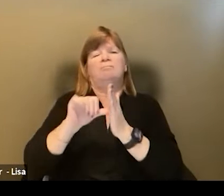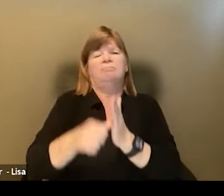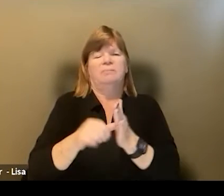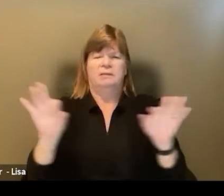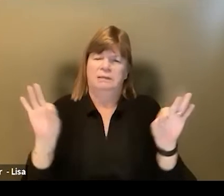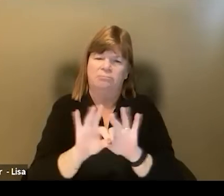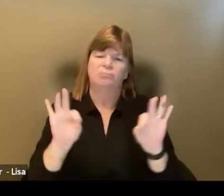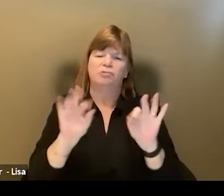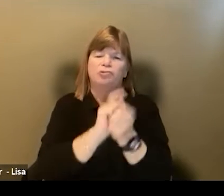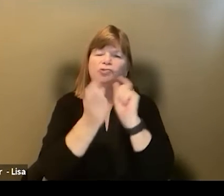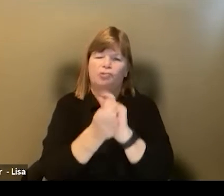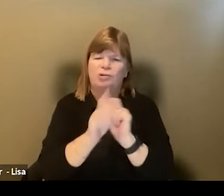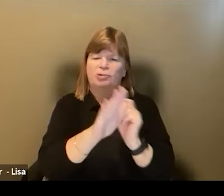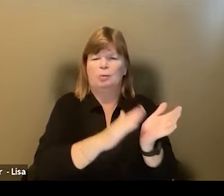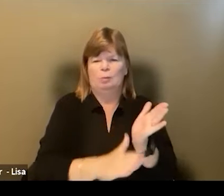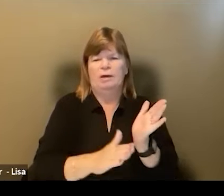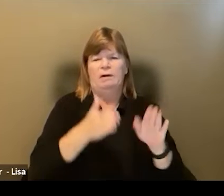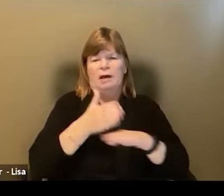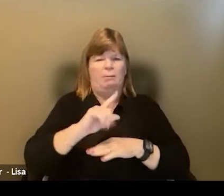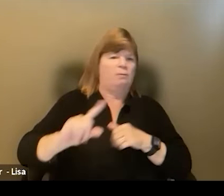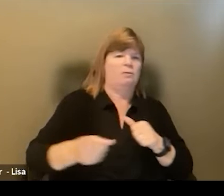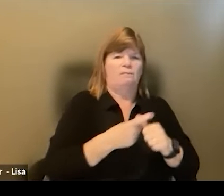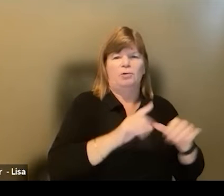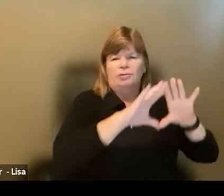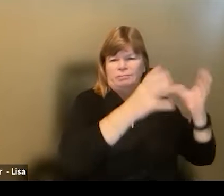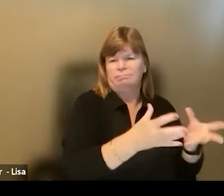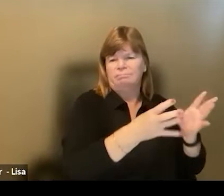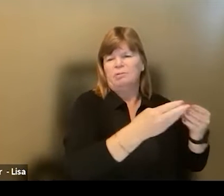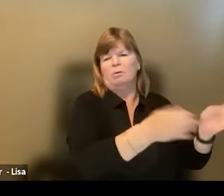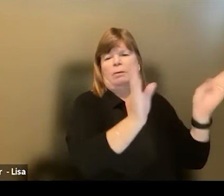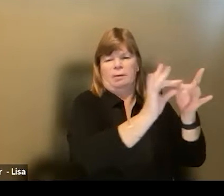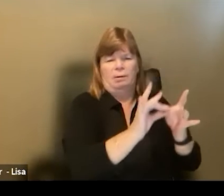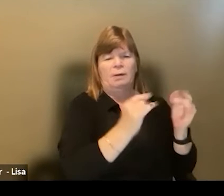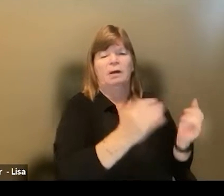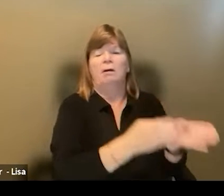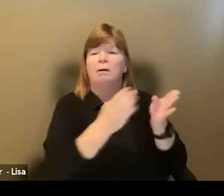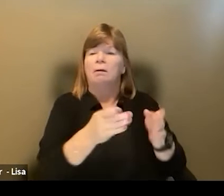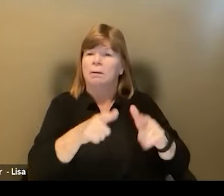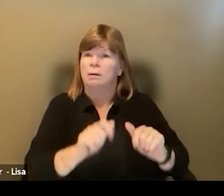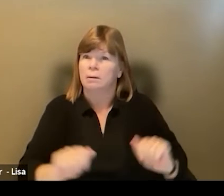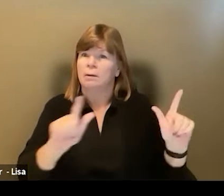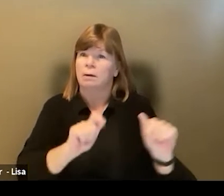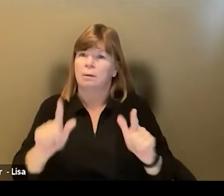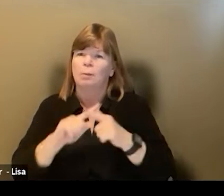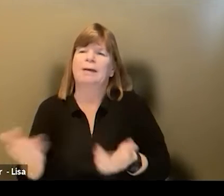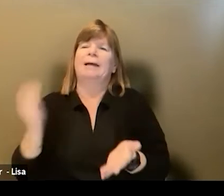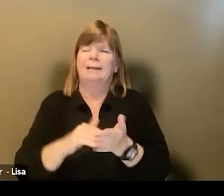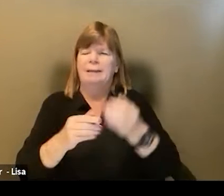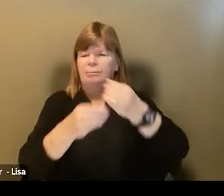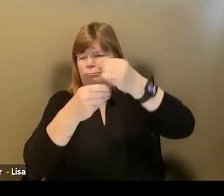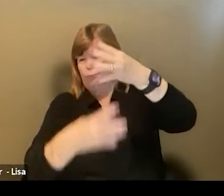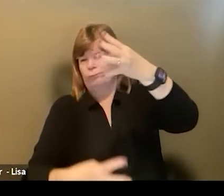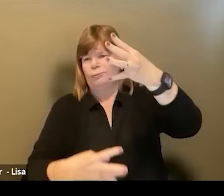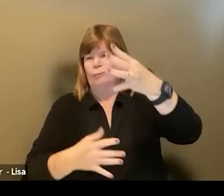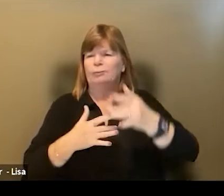significant changes to the waivers following the first round of public comment. The slides here are also going to relist the waiver